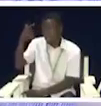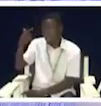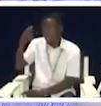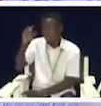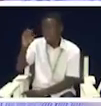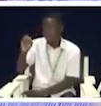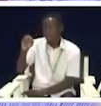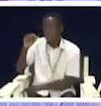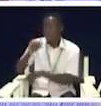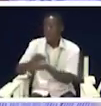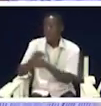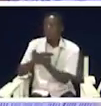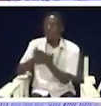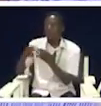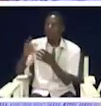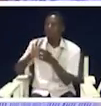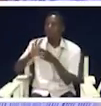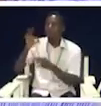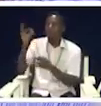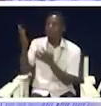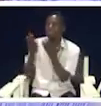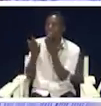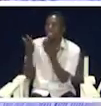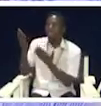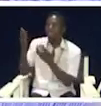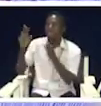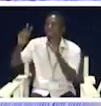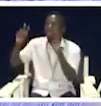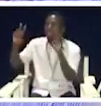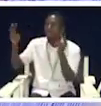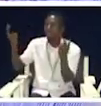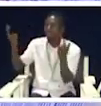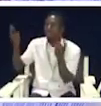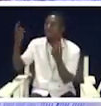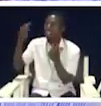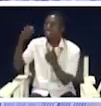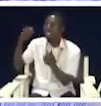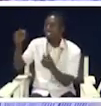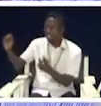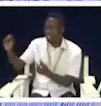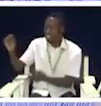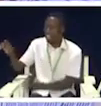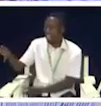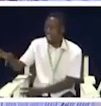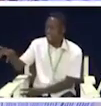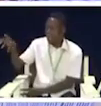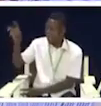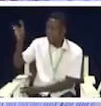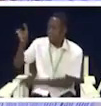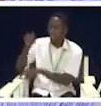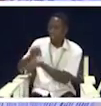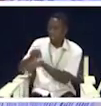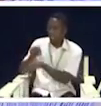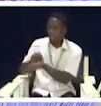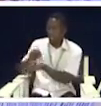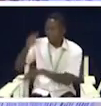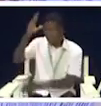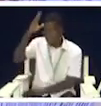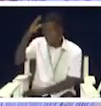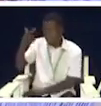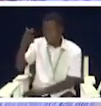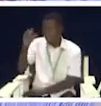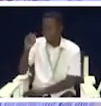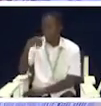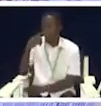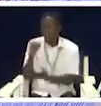during the Holy Ghost service, titled the appointed time. When I daddy in the Lord said,